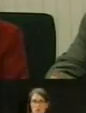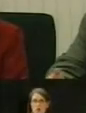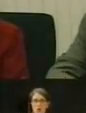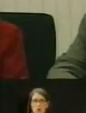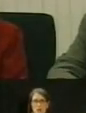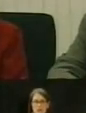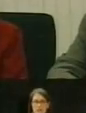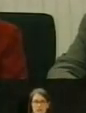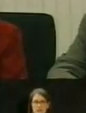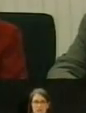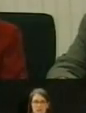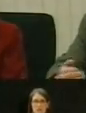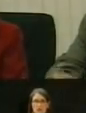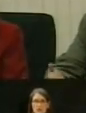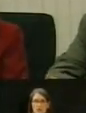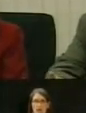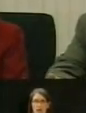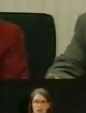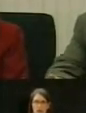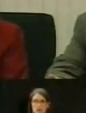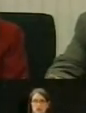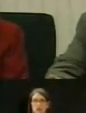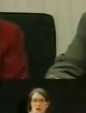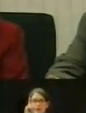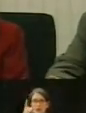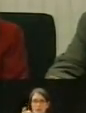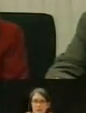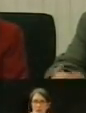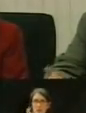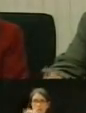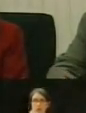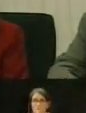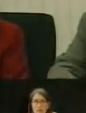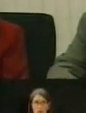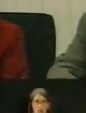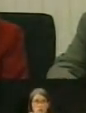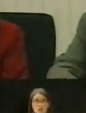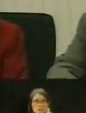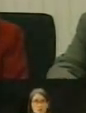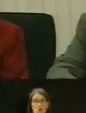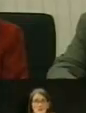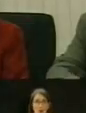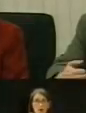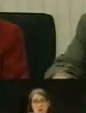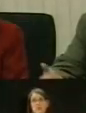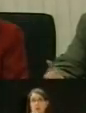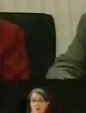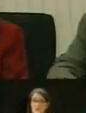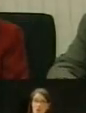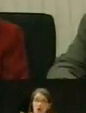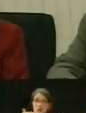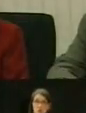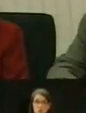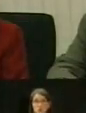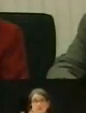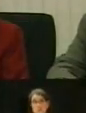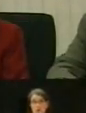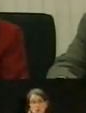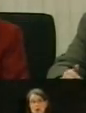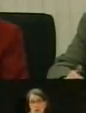governed by laws, and we have to follow the law. And there's a lawsuit, and maybe we're going to have to take this to litigation,